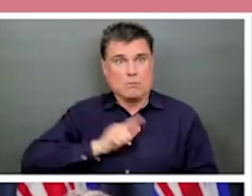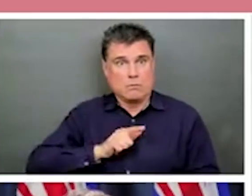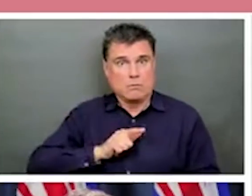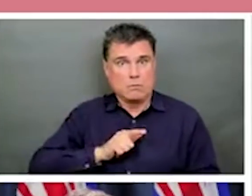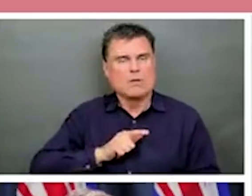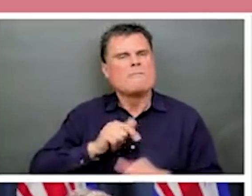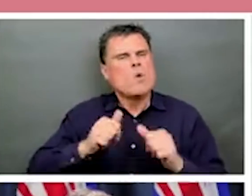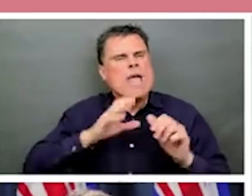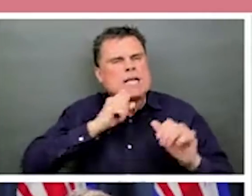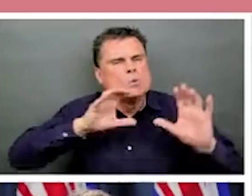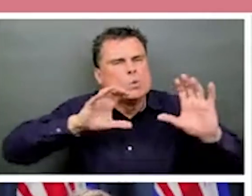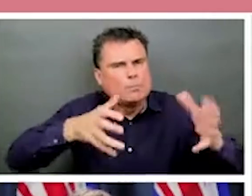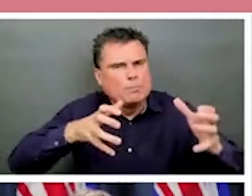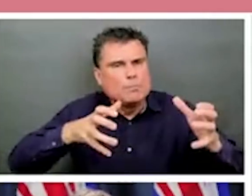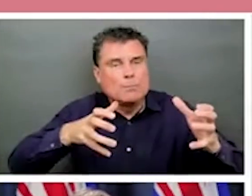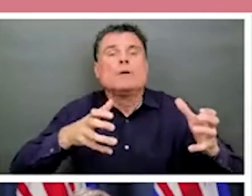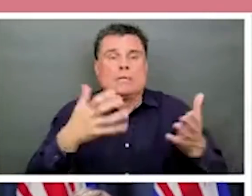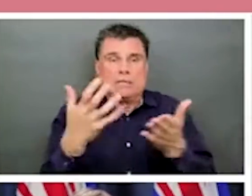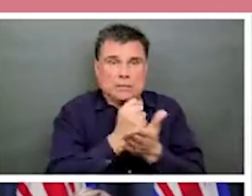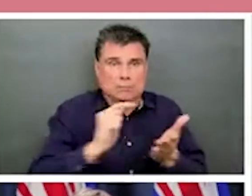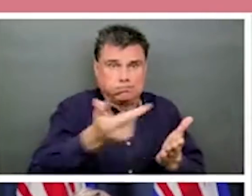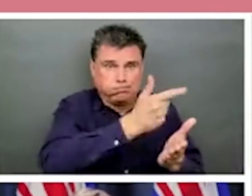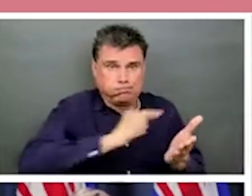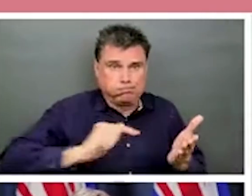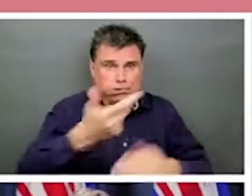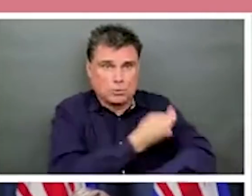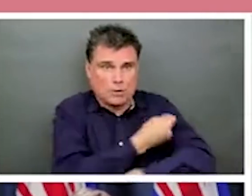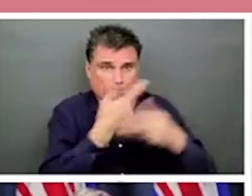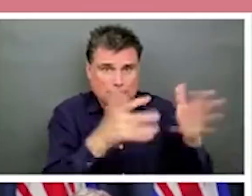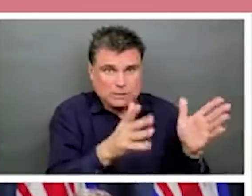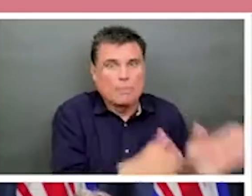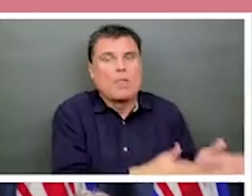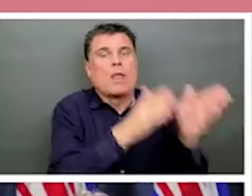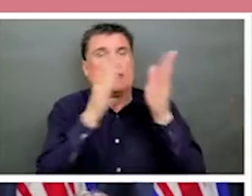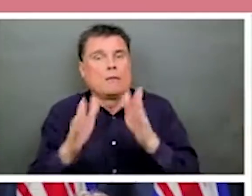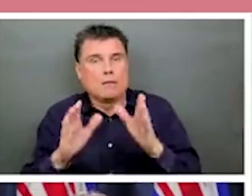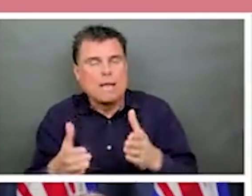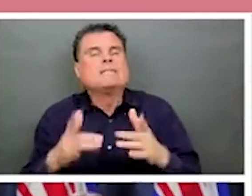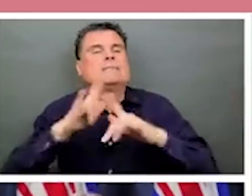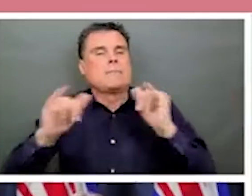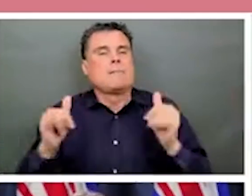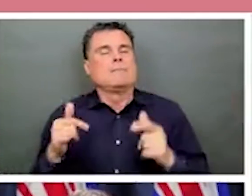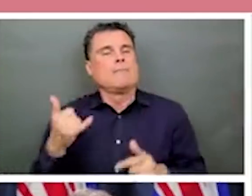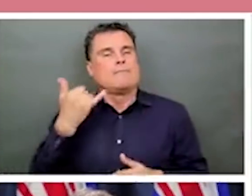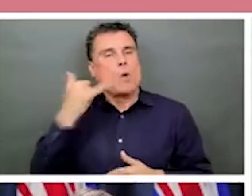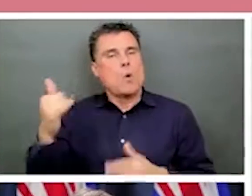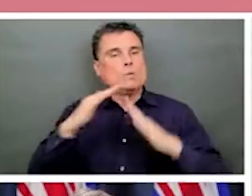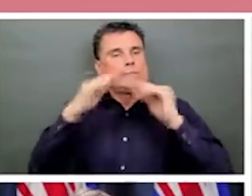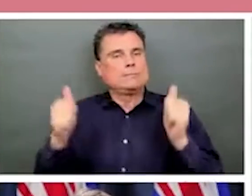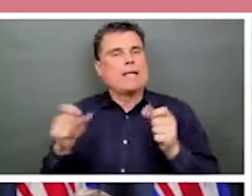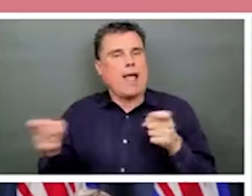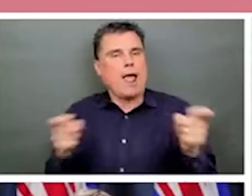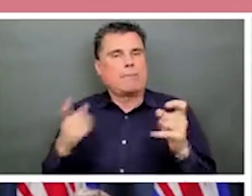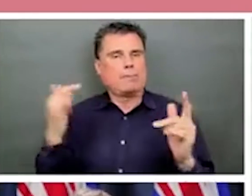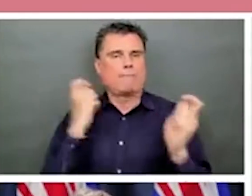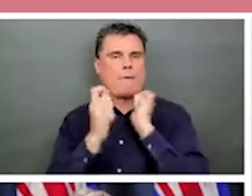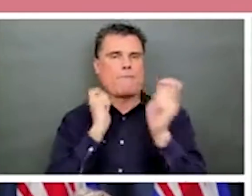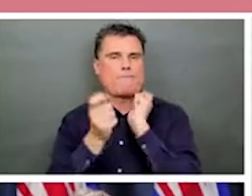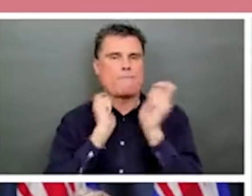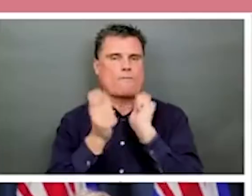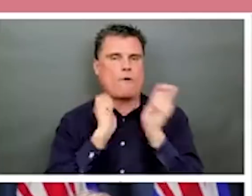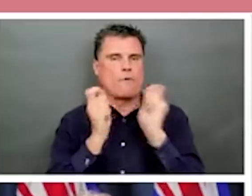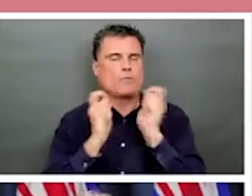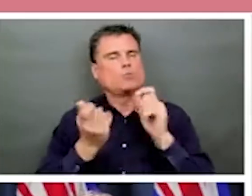year and year of birth, you know, they will get a very fast response and be able to book their appointment. And what we know